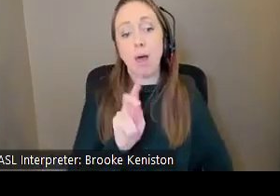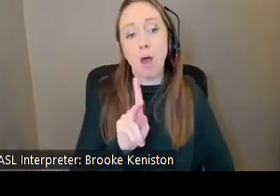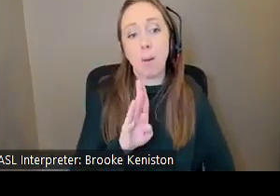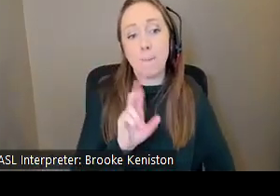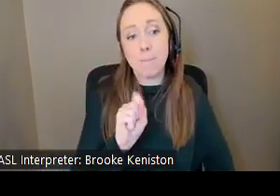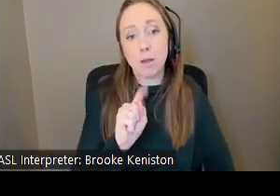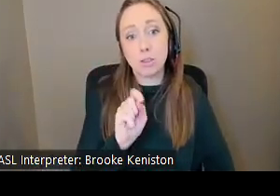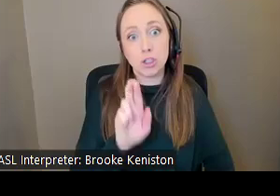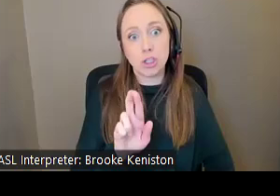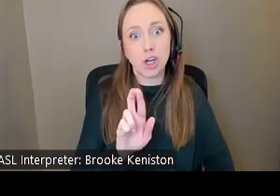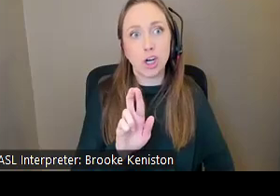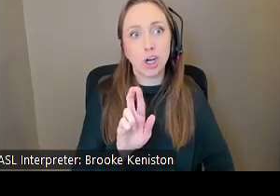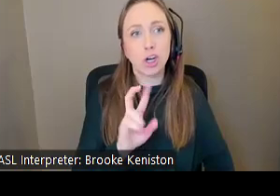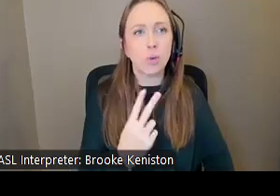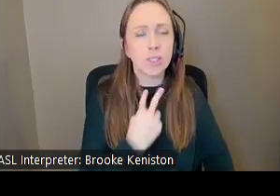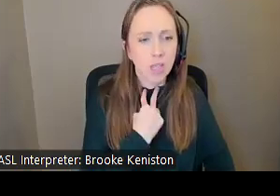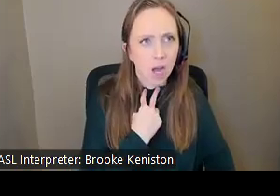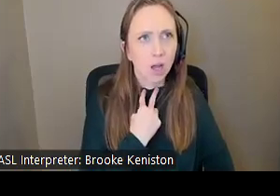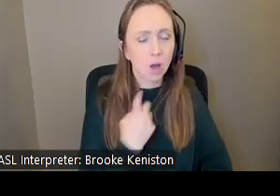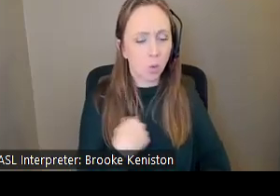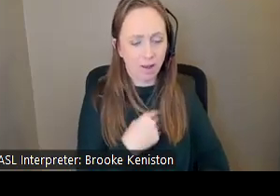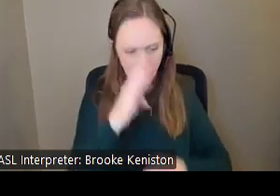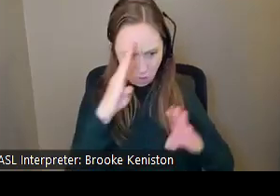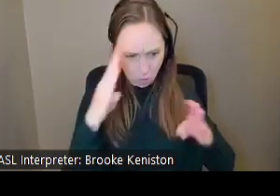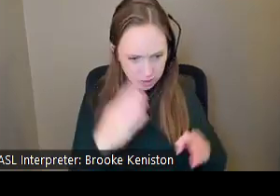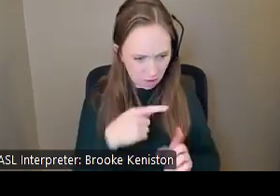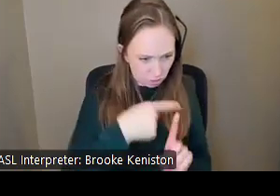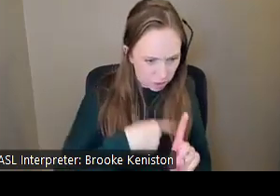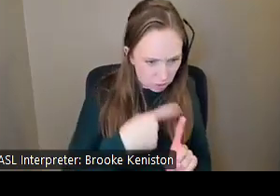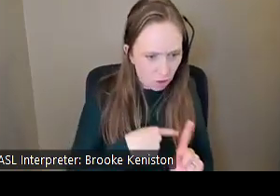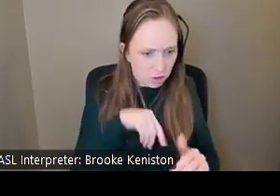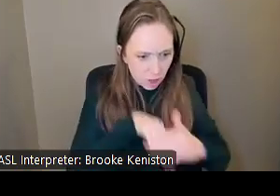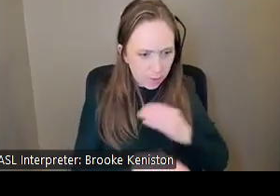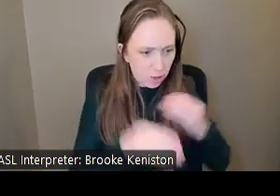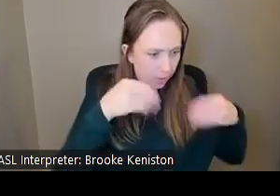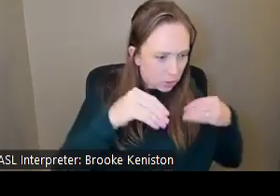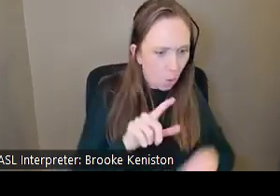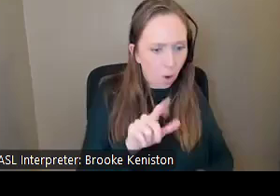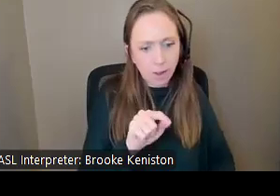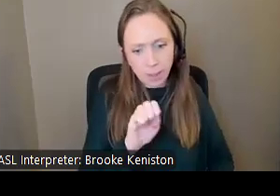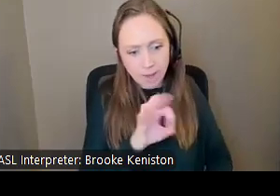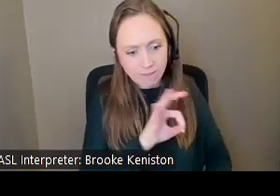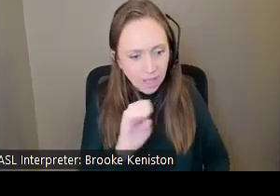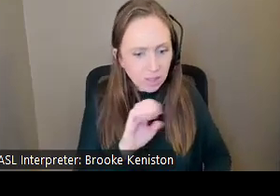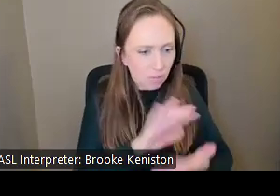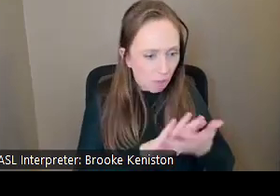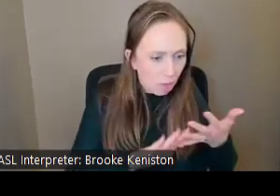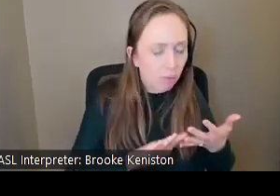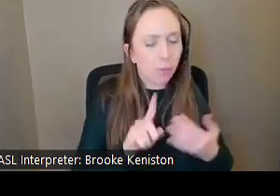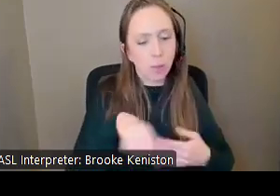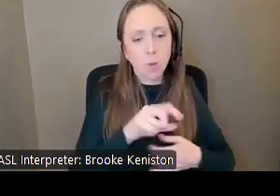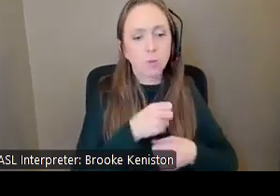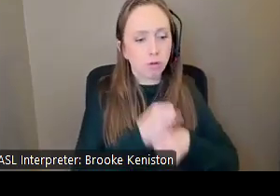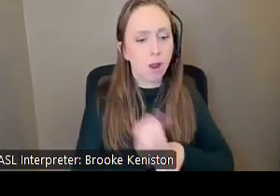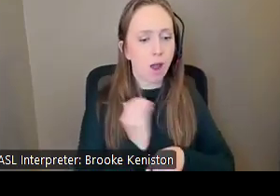really stuck on the brick and mortar business, the rental business, the late fee business, and all of that, right? So you can kind of begin to see